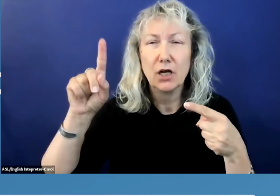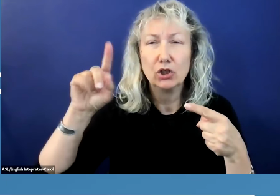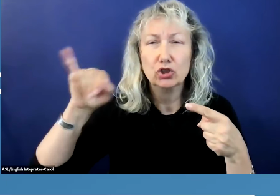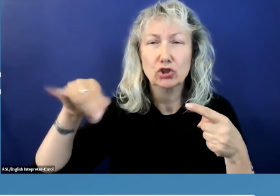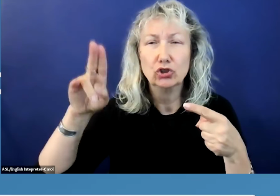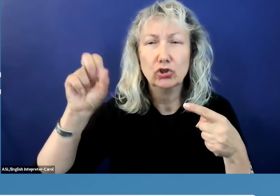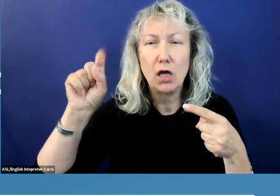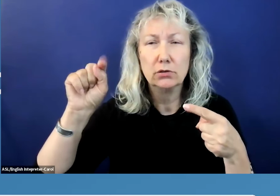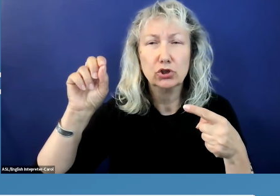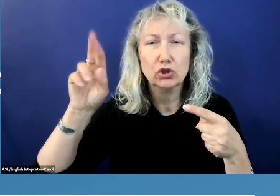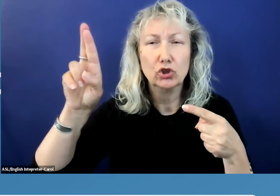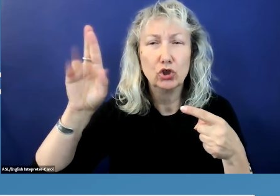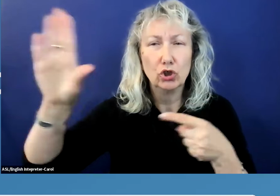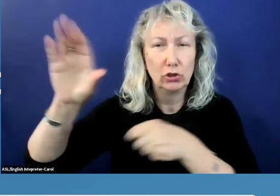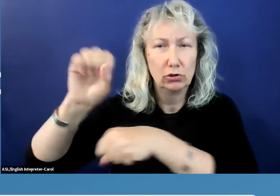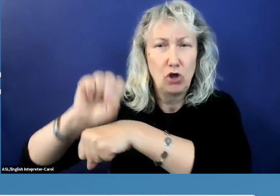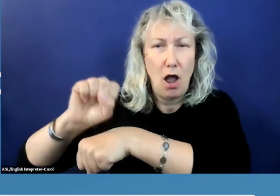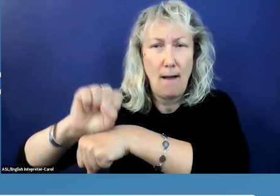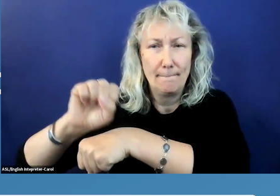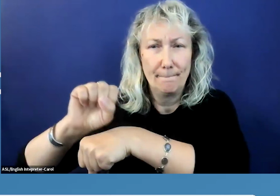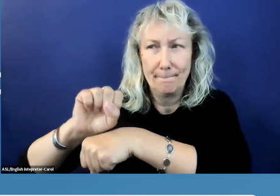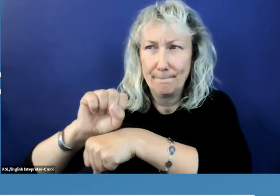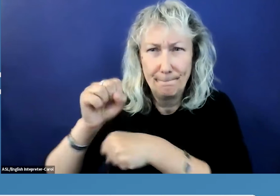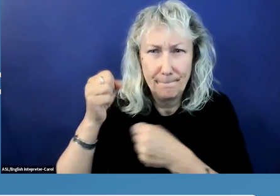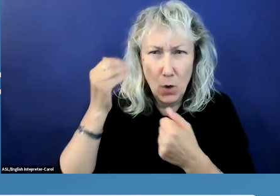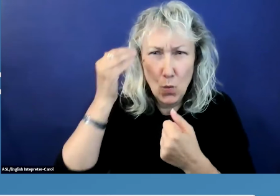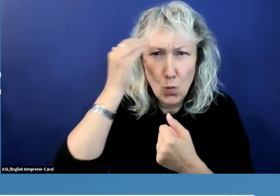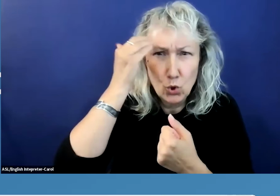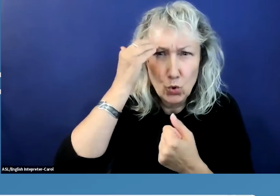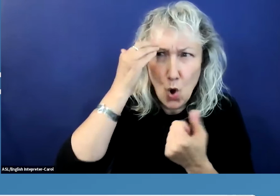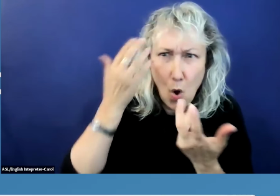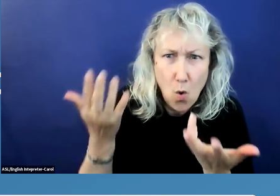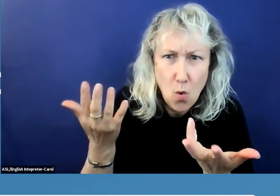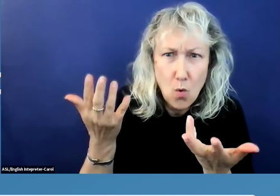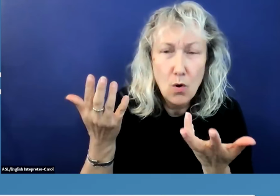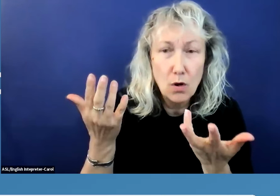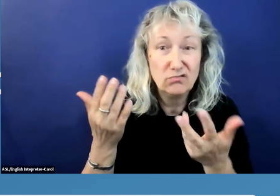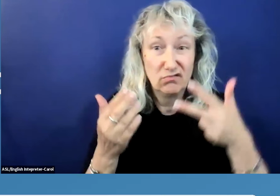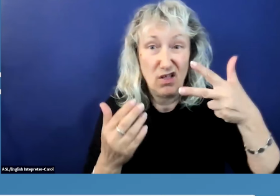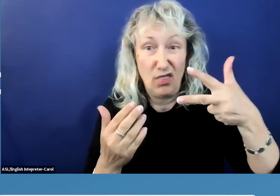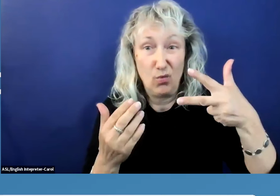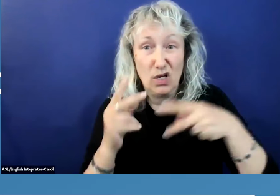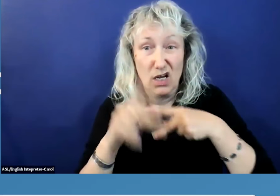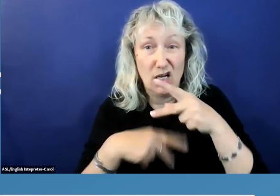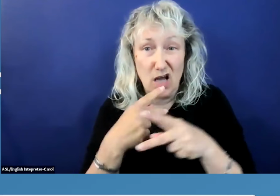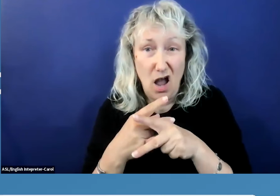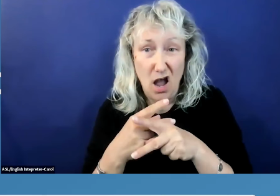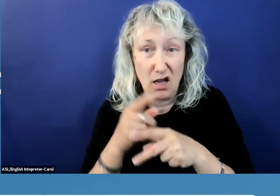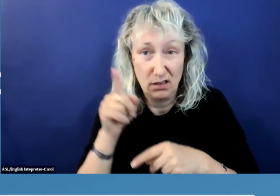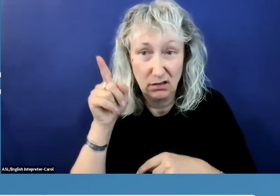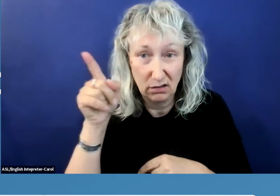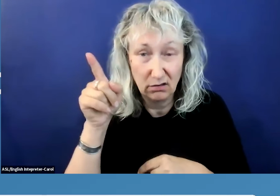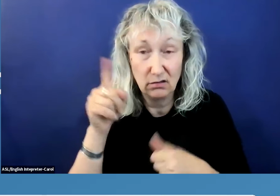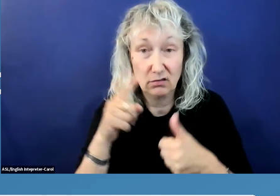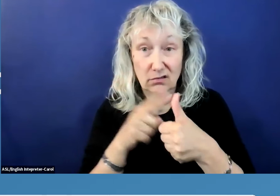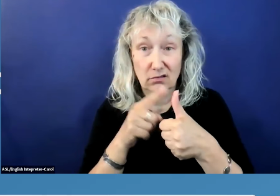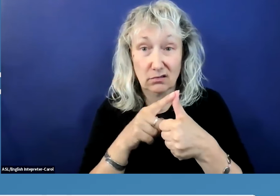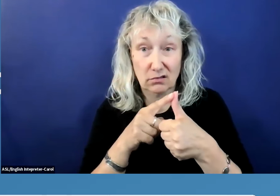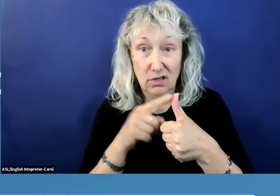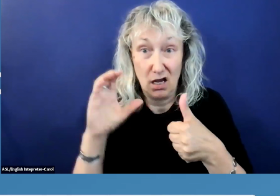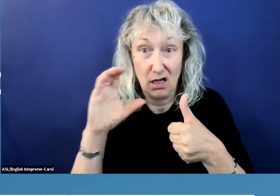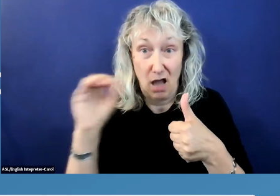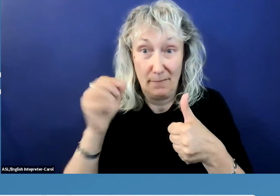them. Well, there are three kinds of adjusters that you might work with following disaster. One is the company